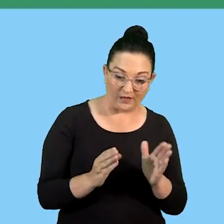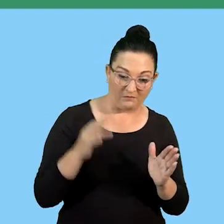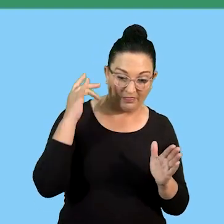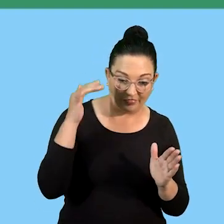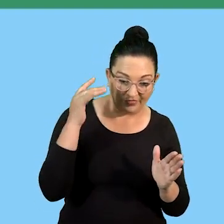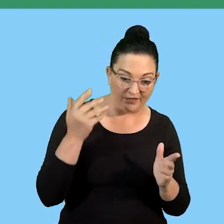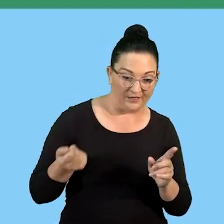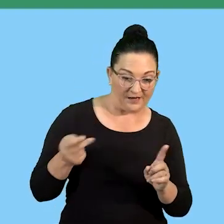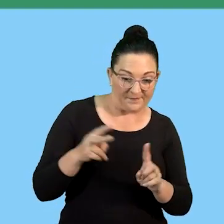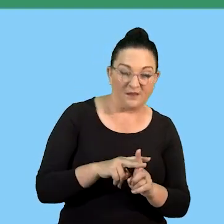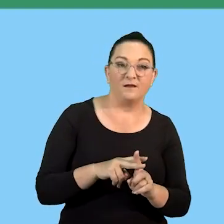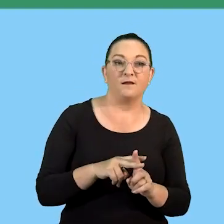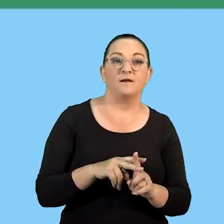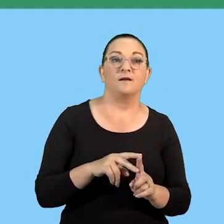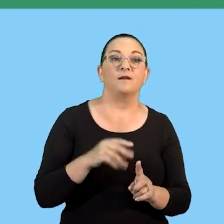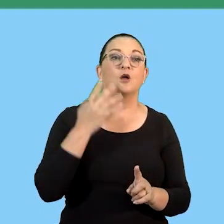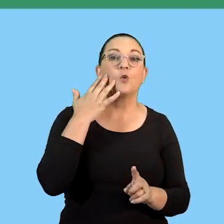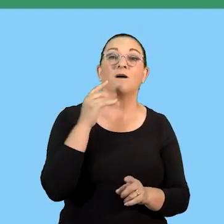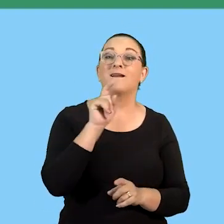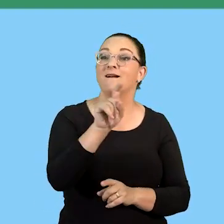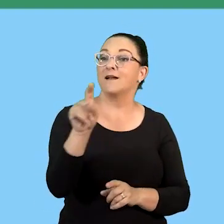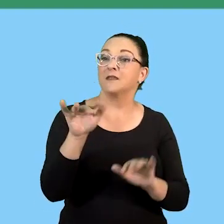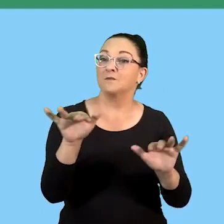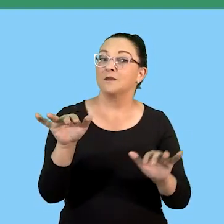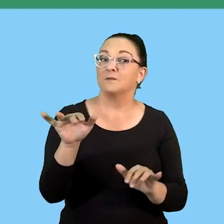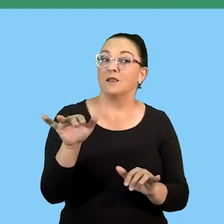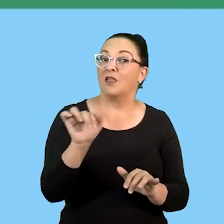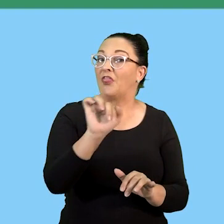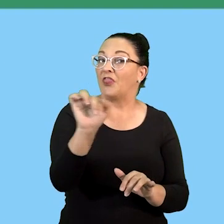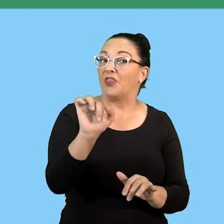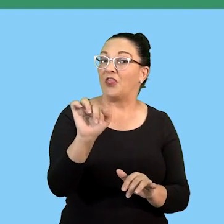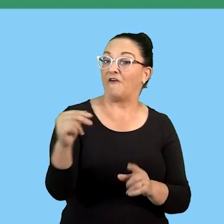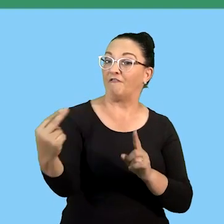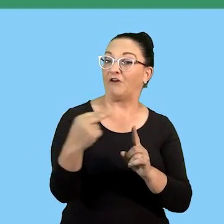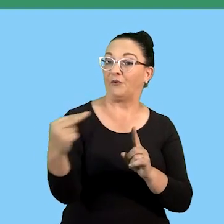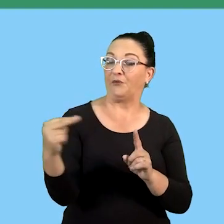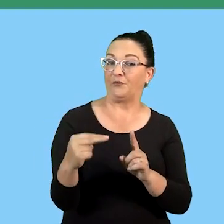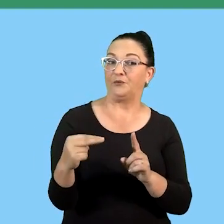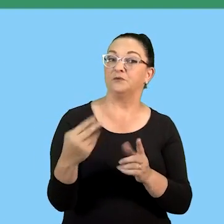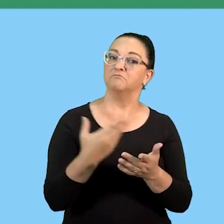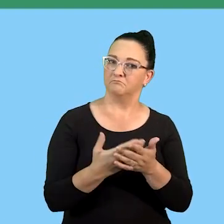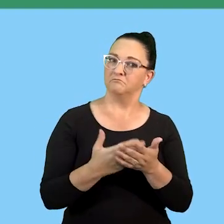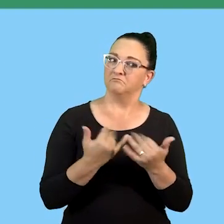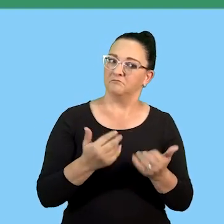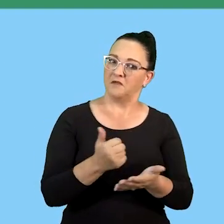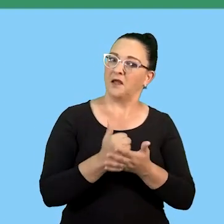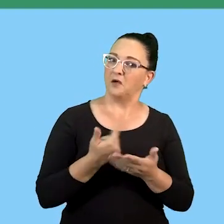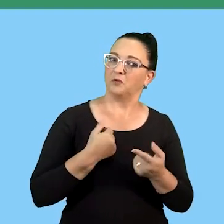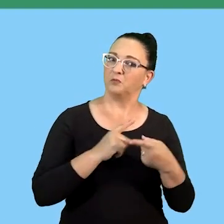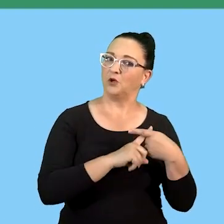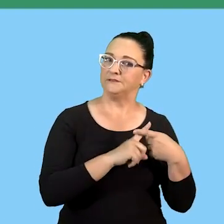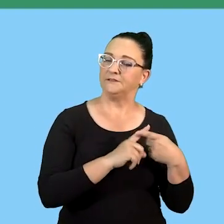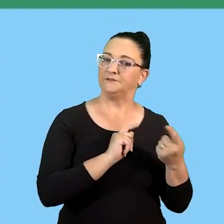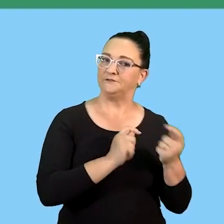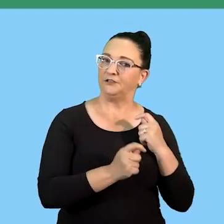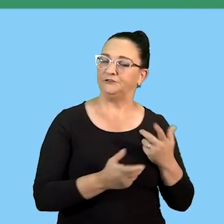following happens: when other people's views can lead to a positive outcome. Remember, I spoke about people's views. So when they